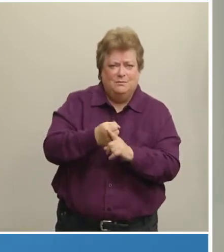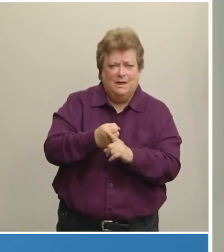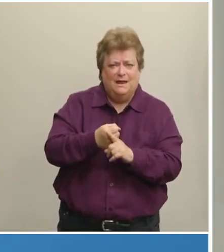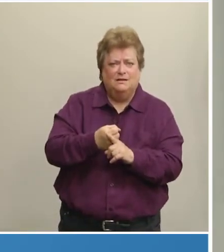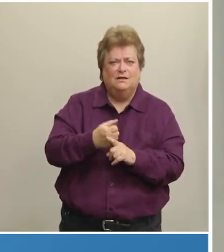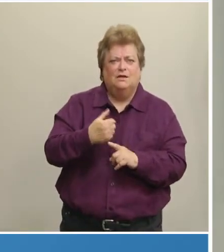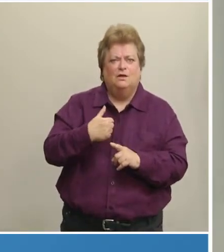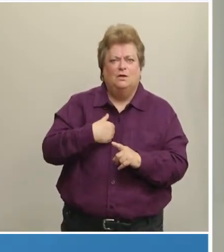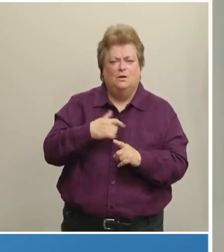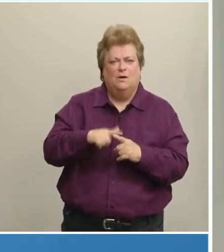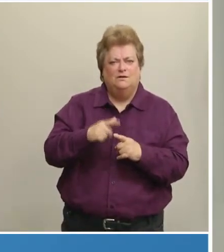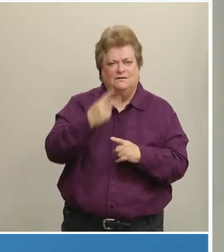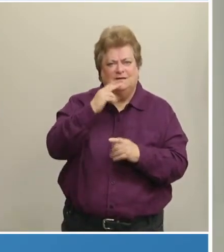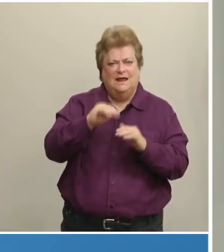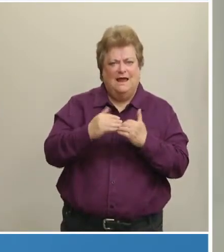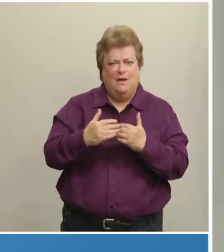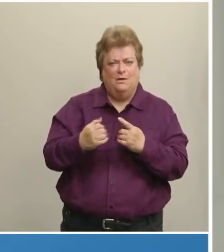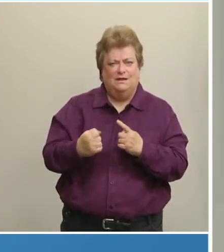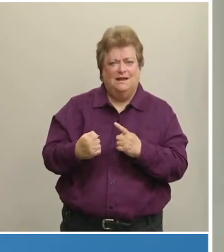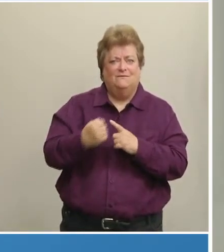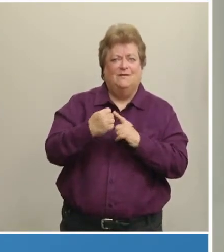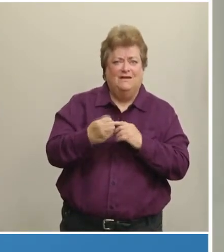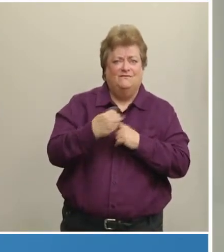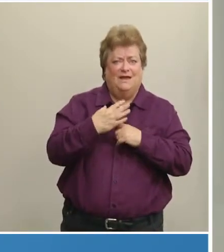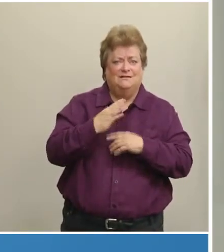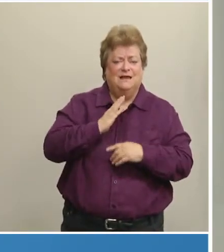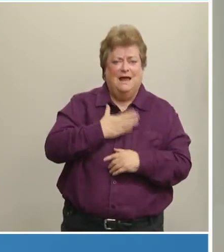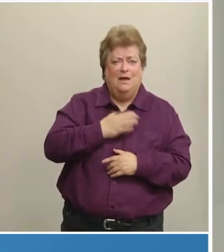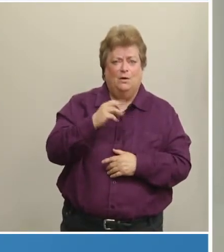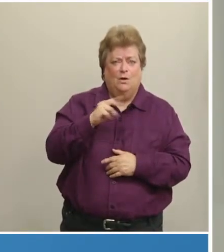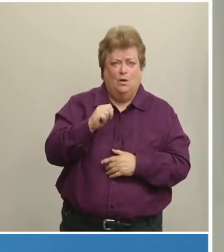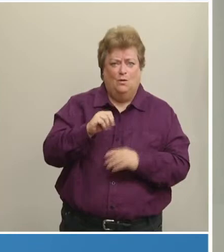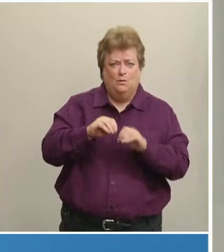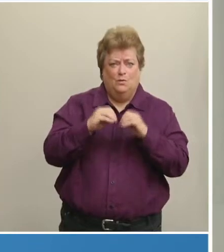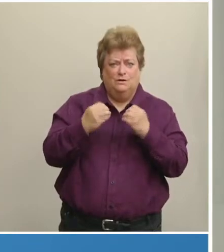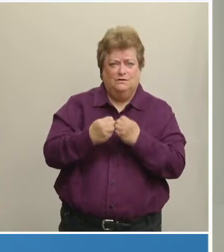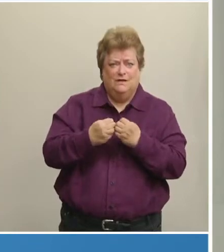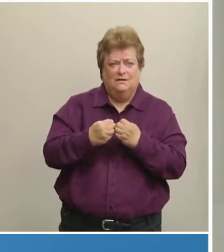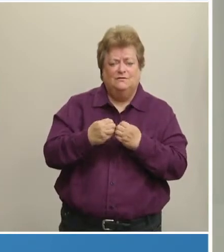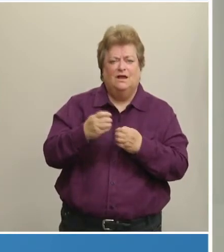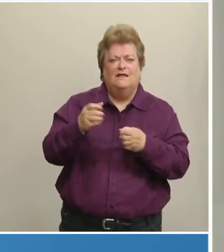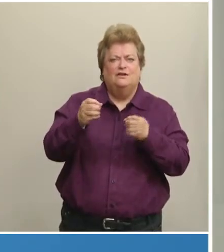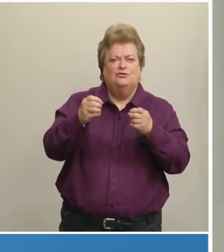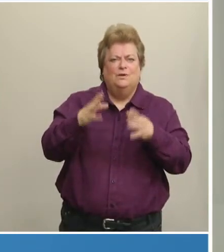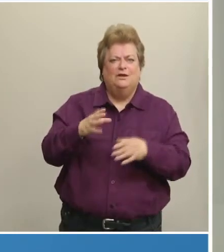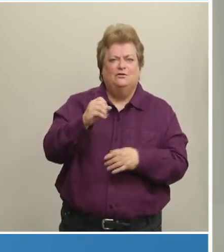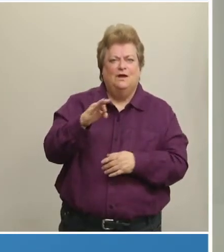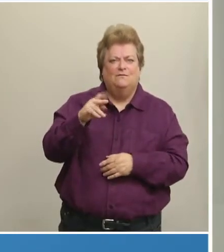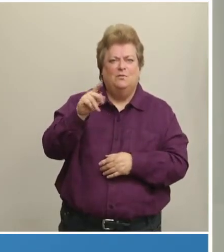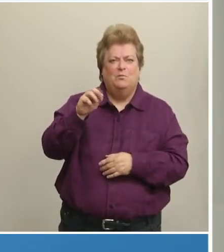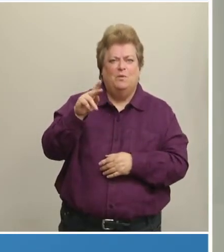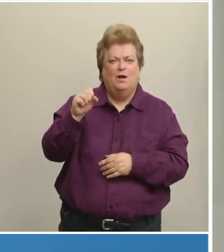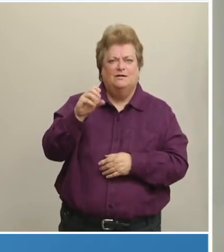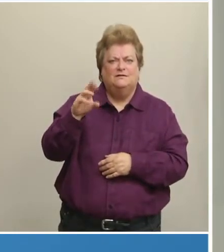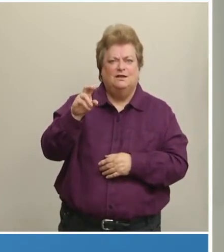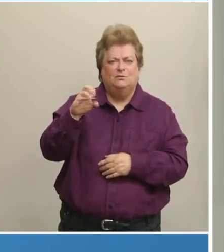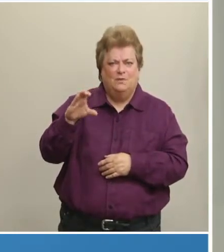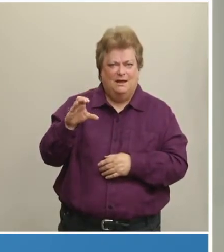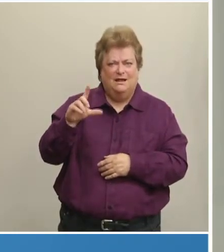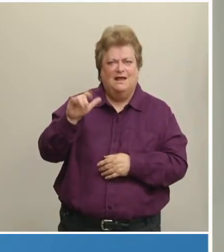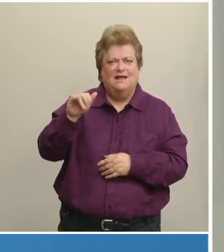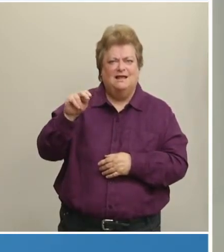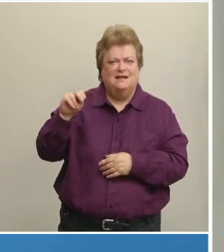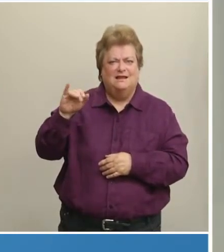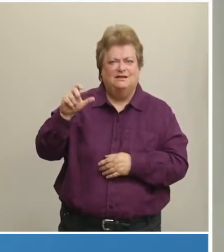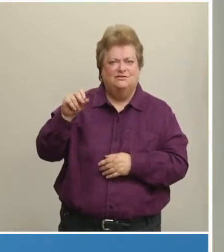own organization. Here with us today is Parks and Rec Director Lynn Johnson to discuss some city operations, how they may be affected